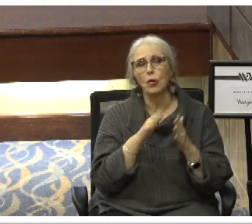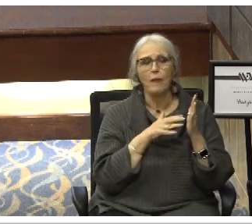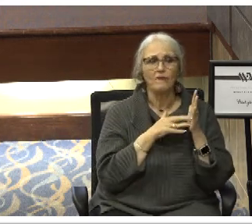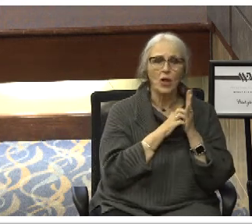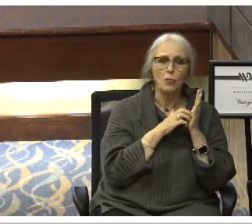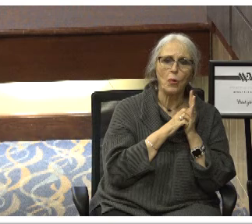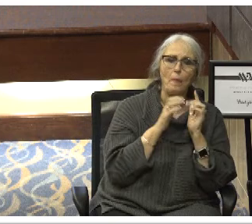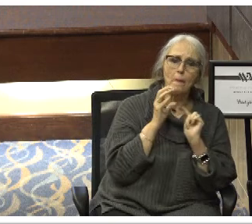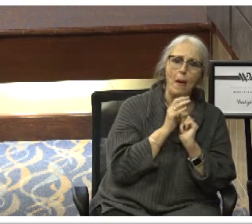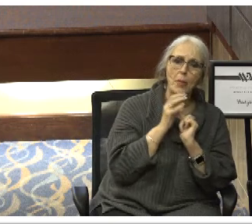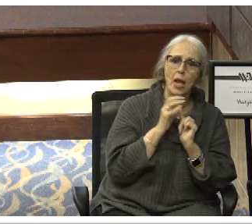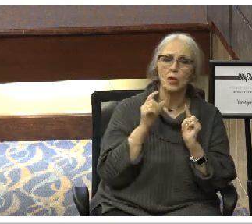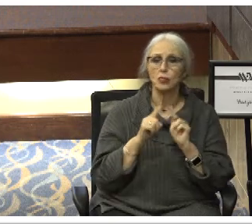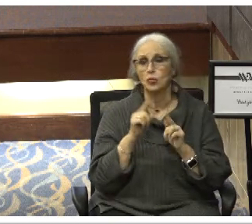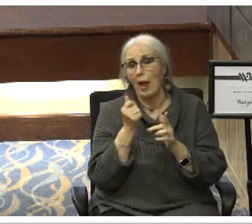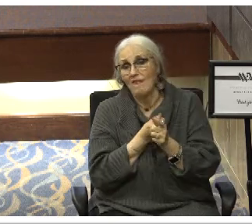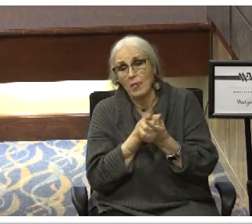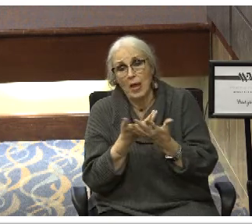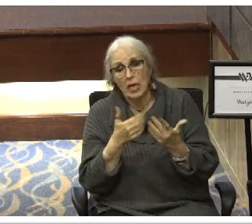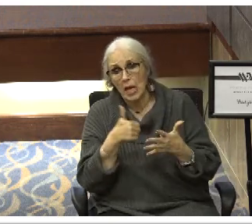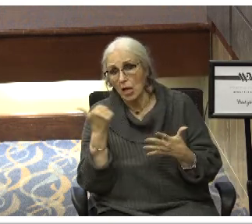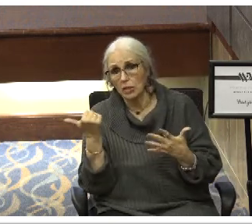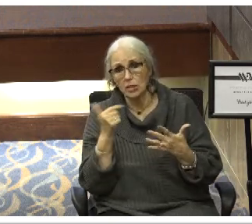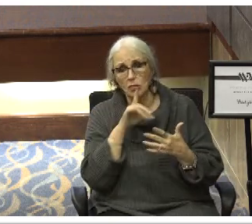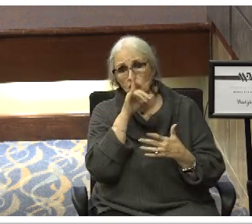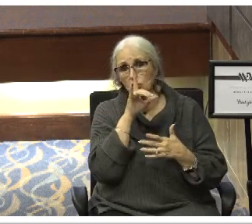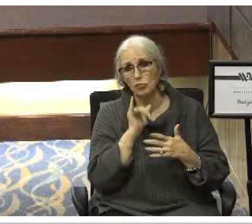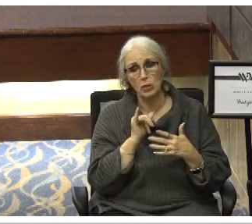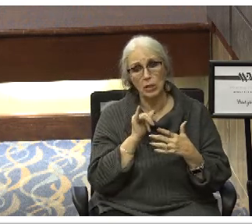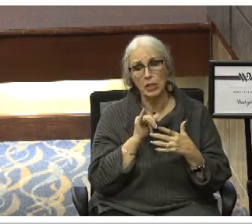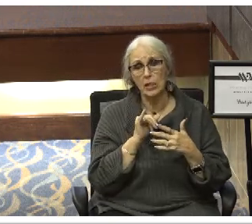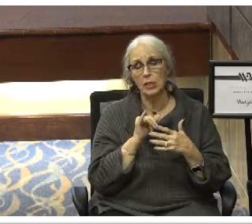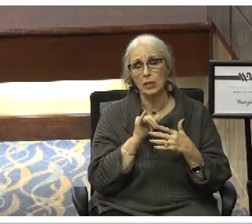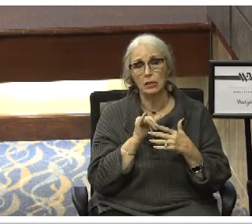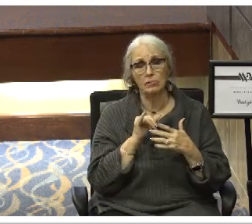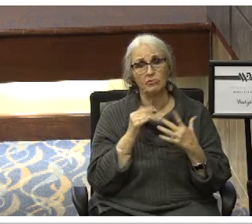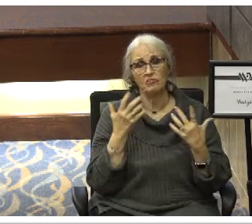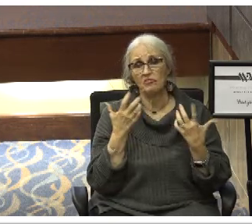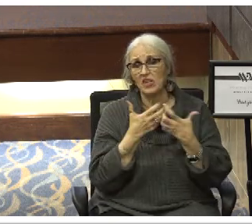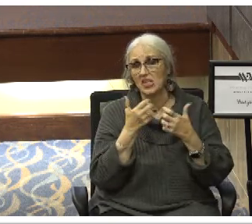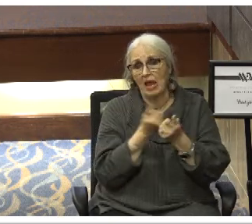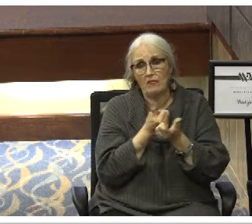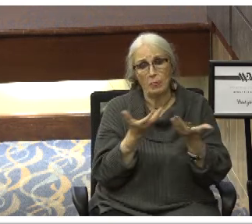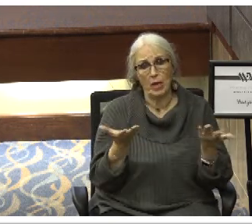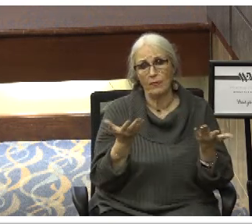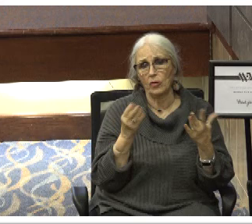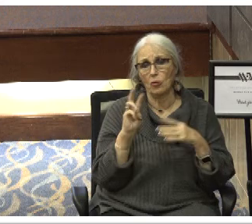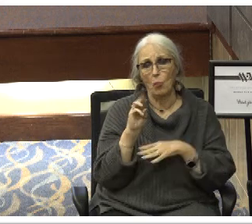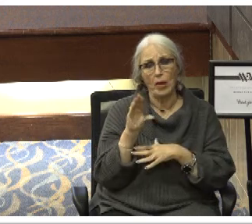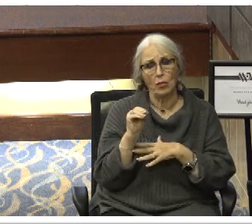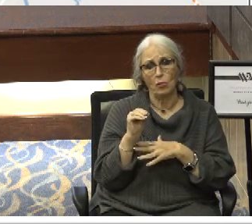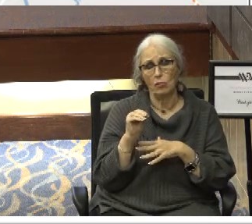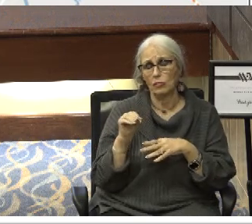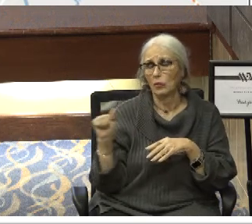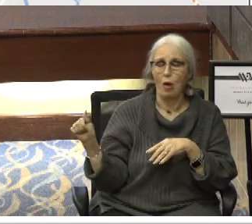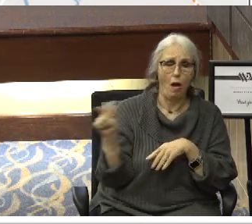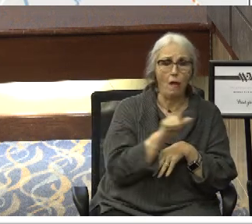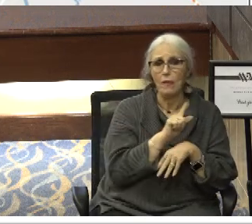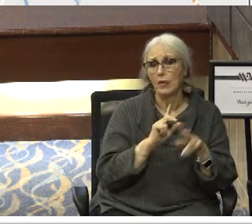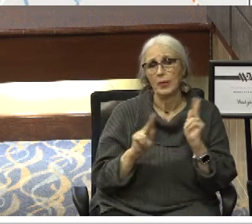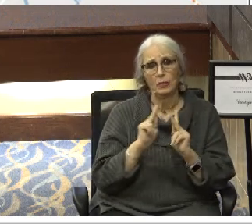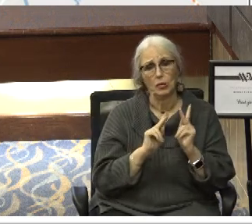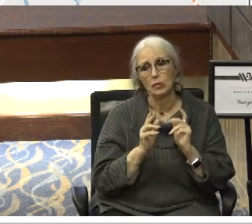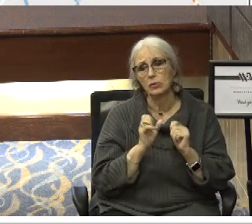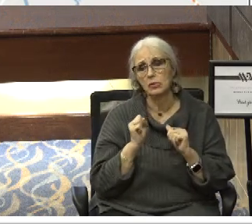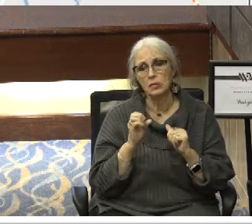to everyone else, so that it's truly a transit network for the Waco community in its entirety.